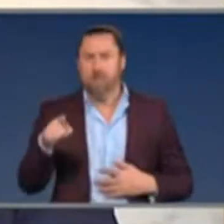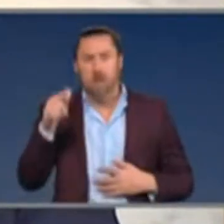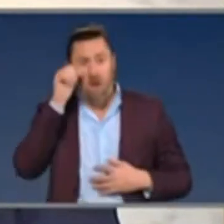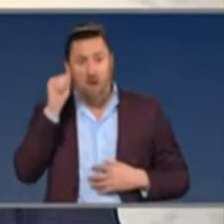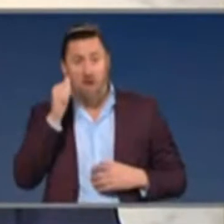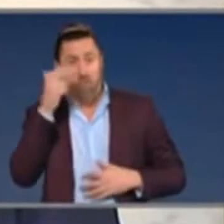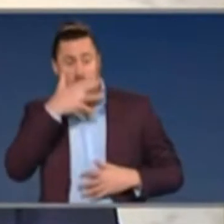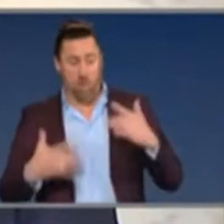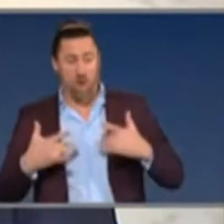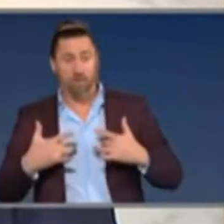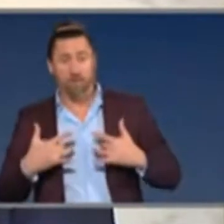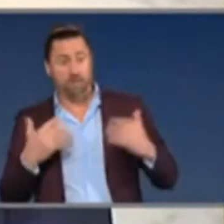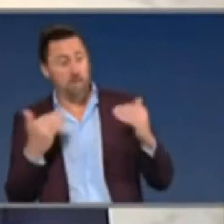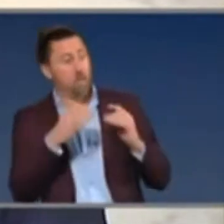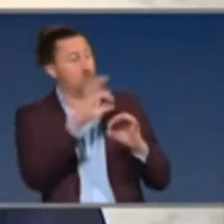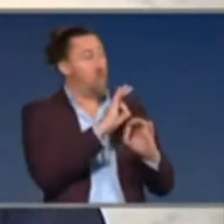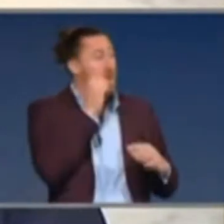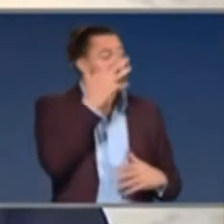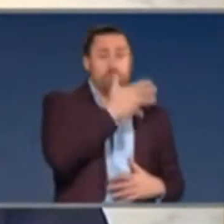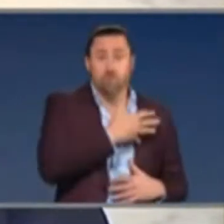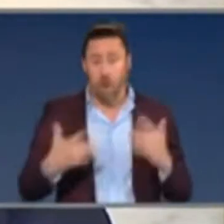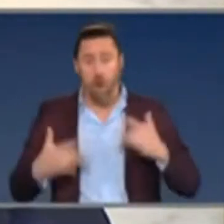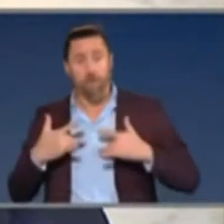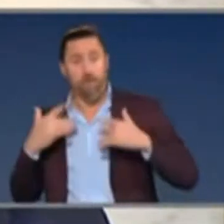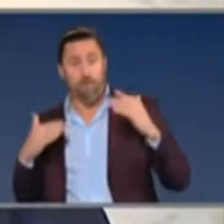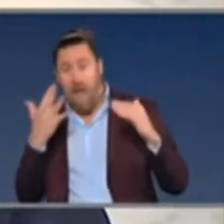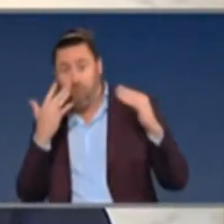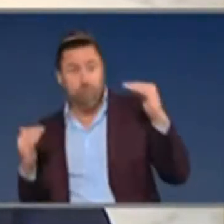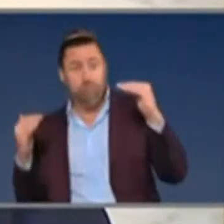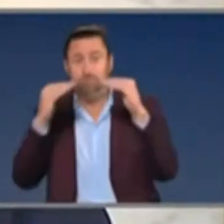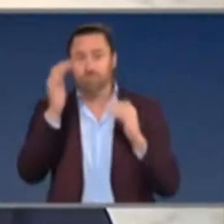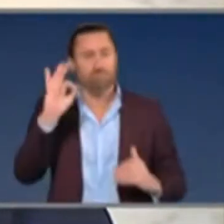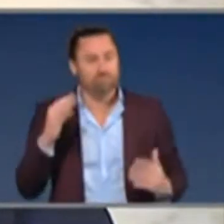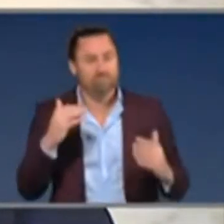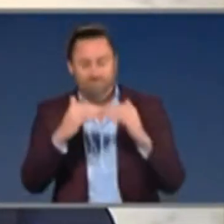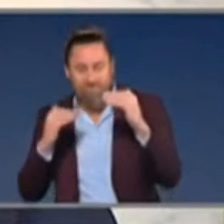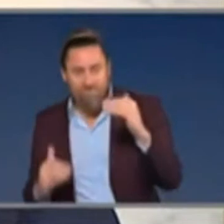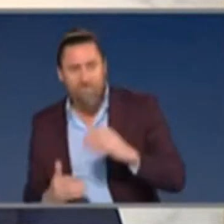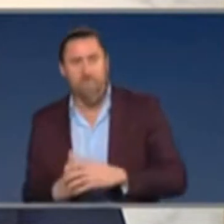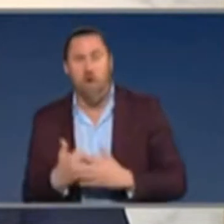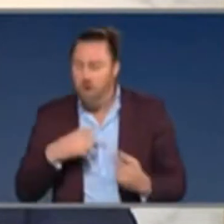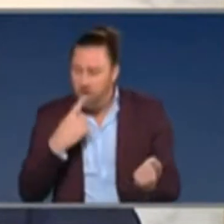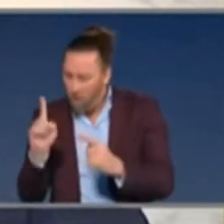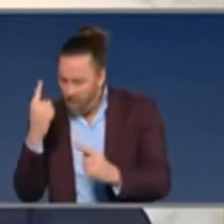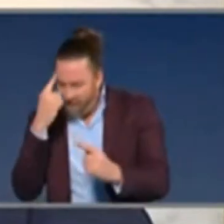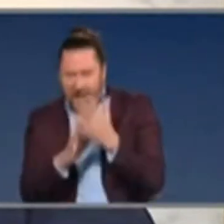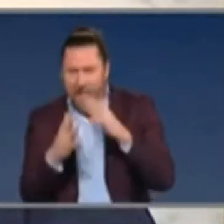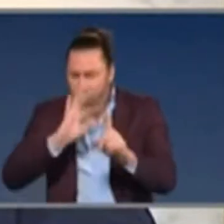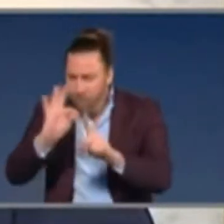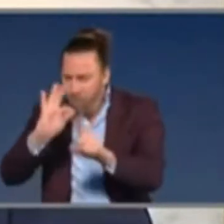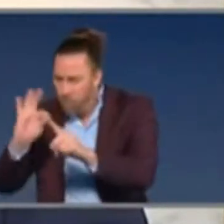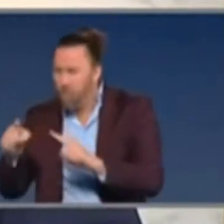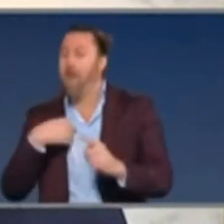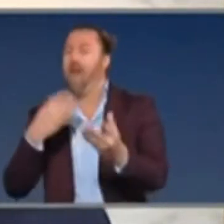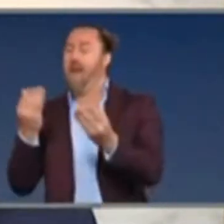life expectations and their aspirations from the community level through to the peak organisations. It's been an